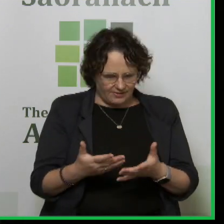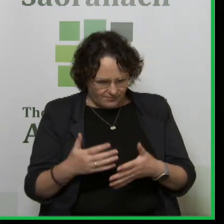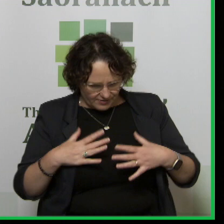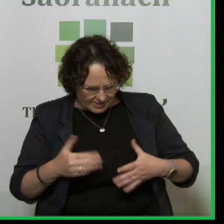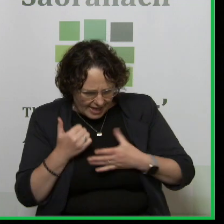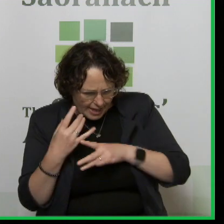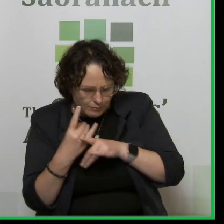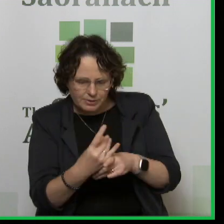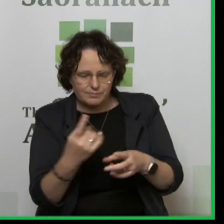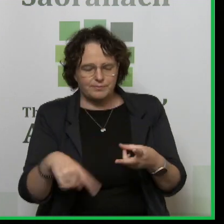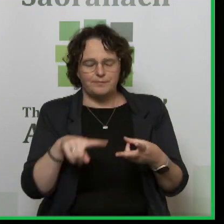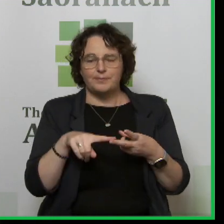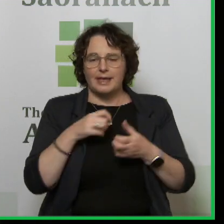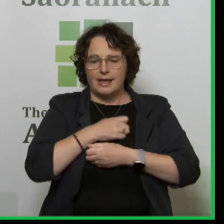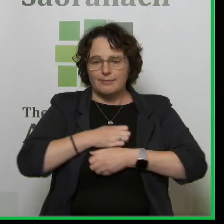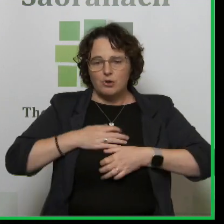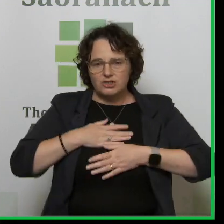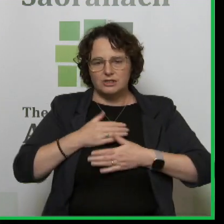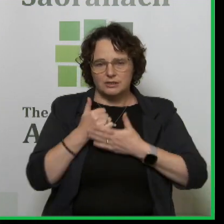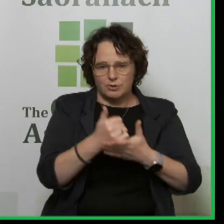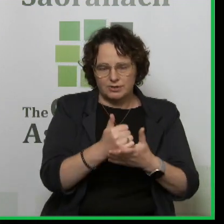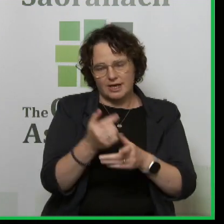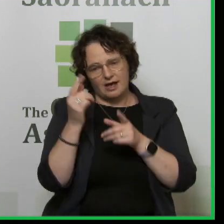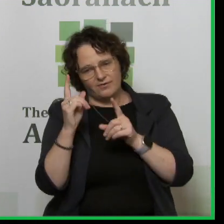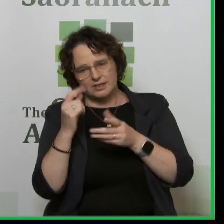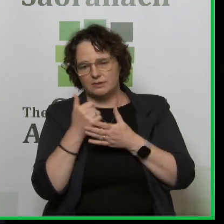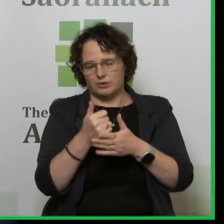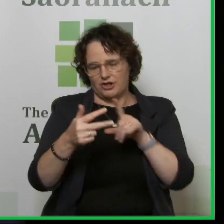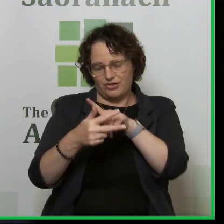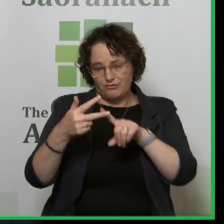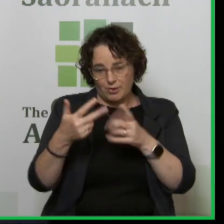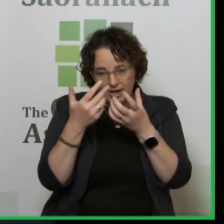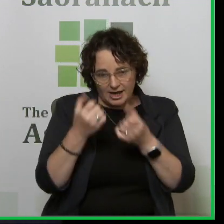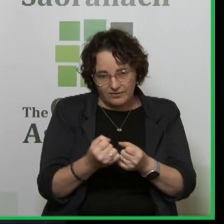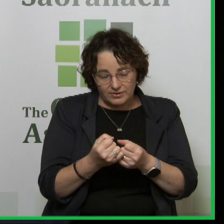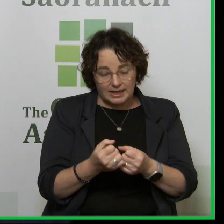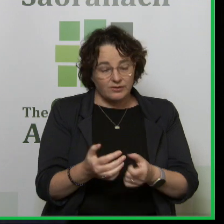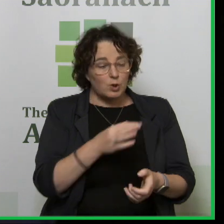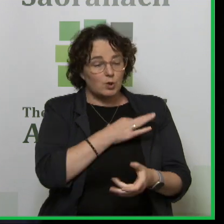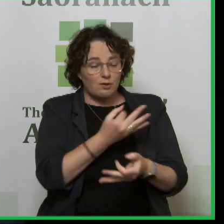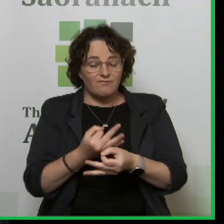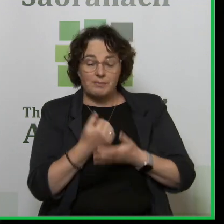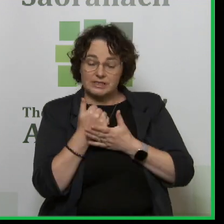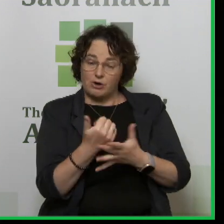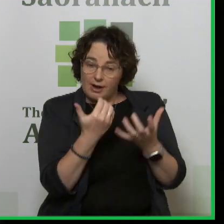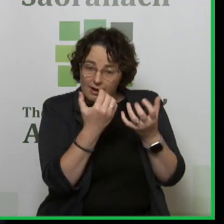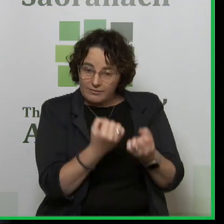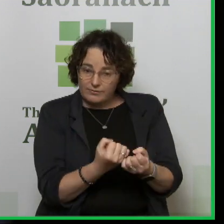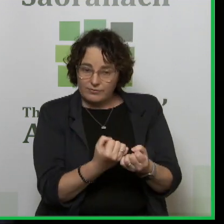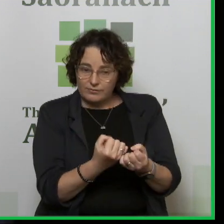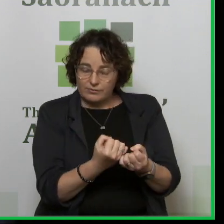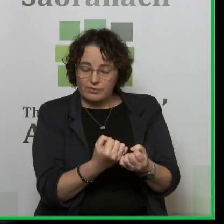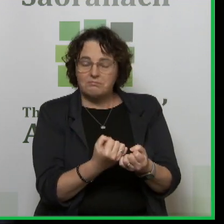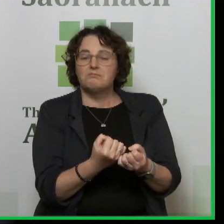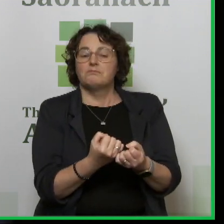support, emotional support, and advice support. Where you have in place good family support and where you